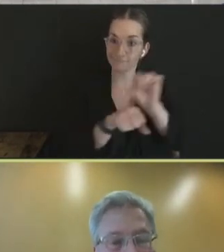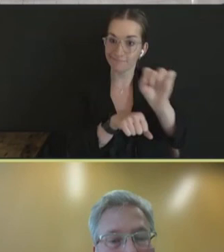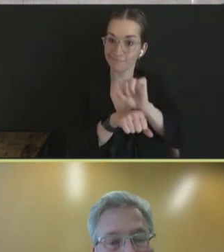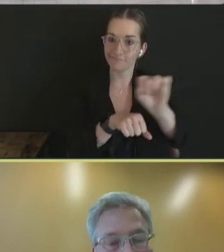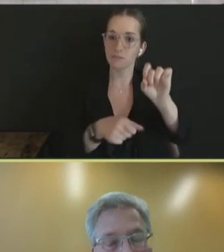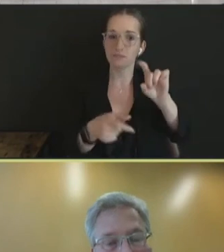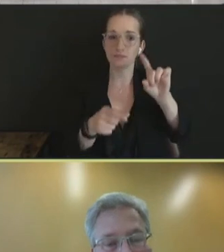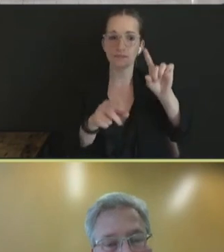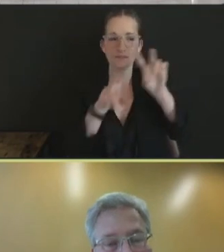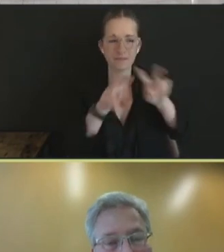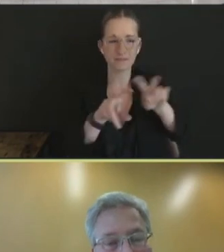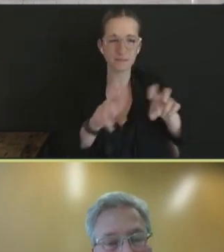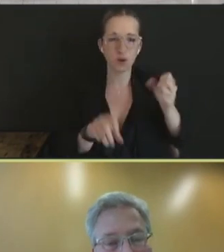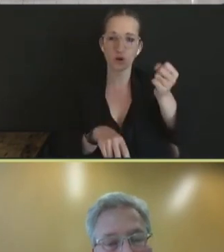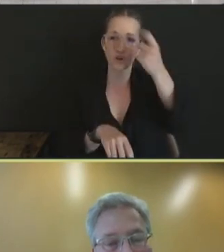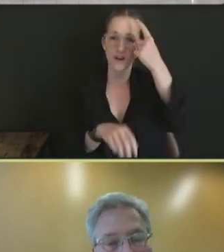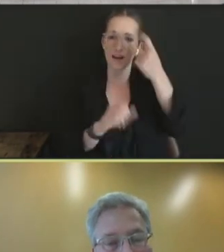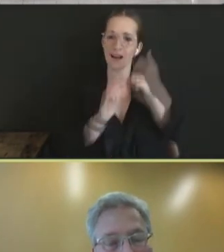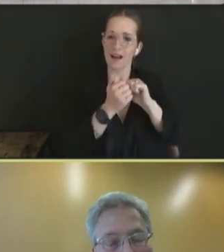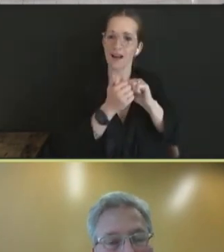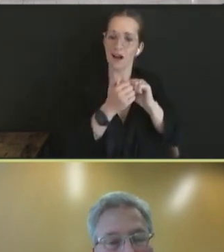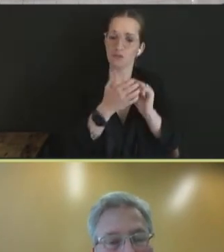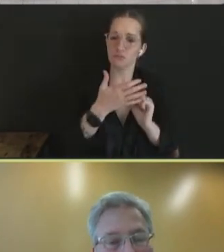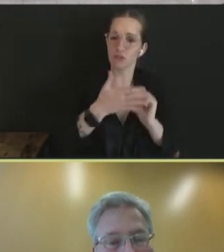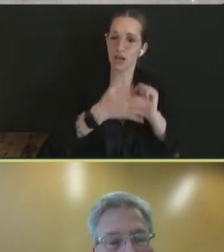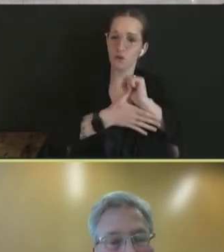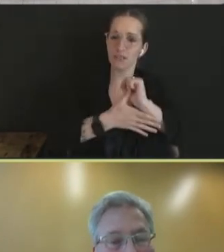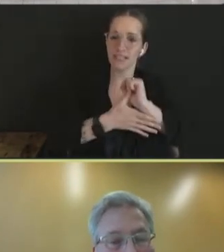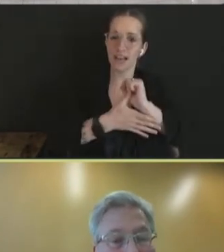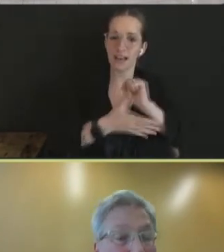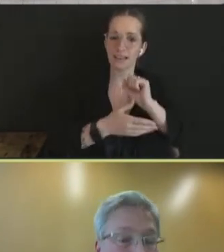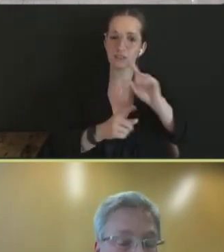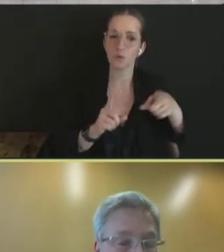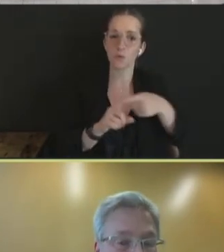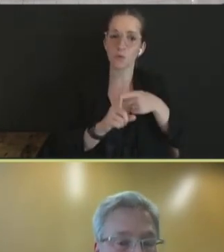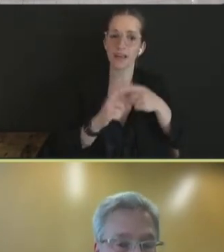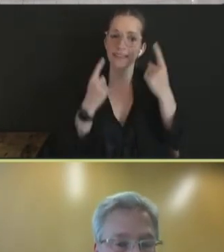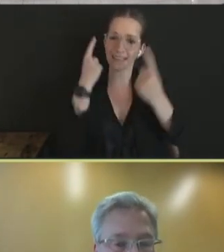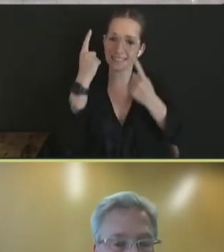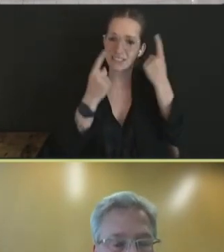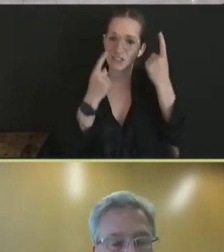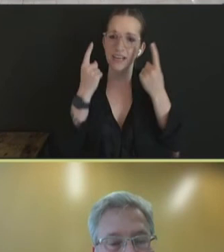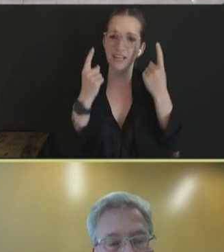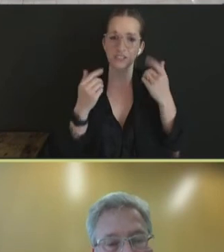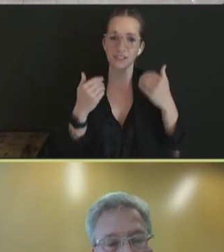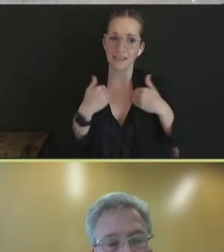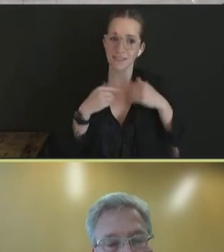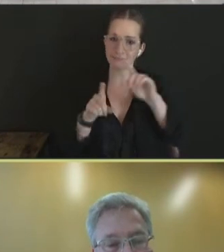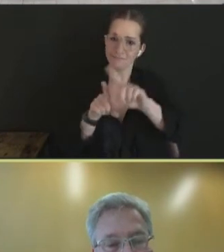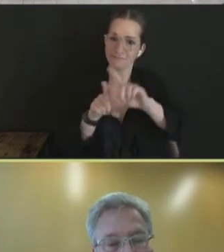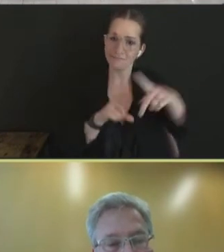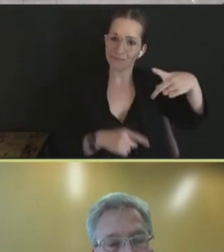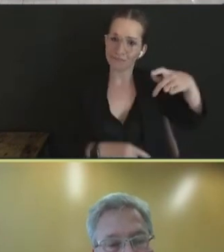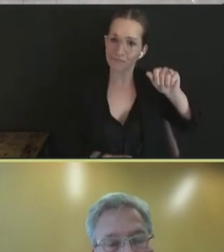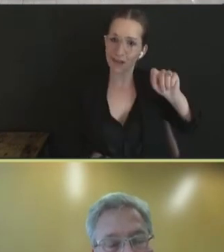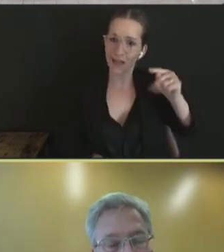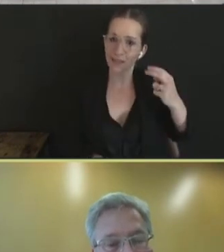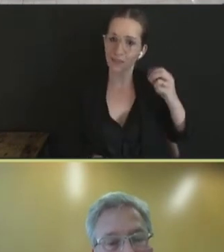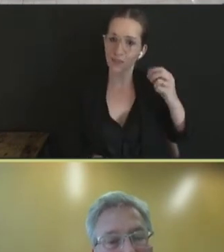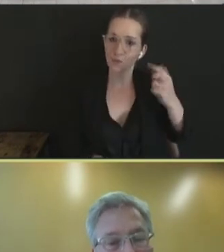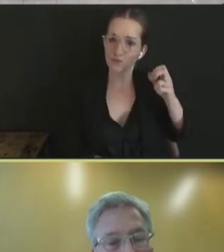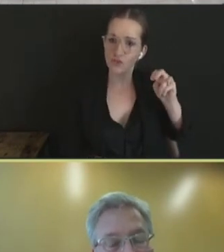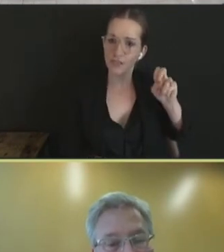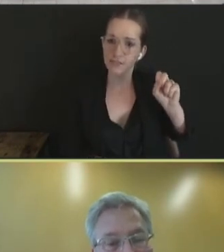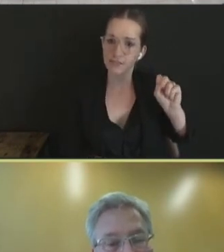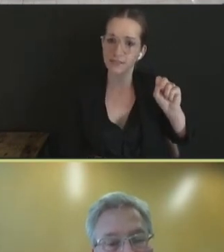how do you prioritize when the considerations are across a number of pathogens and